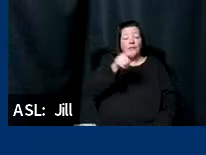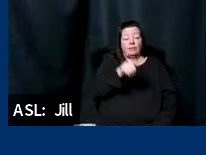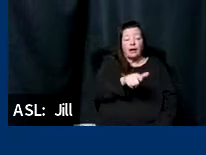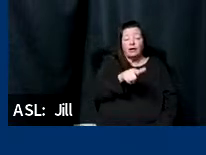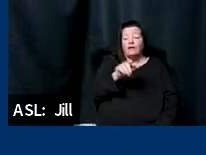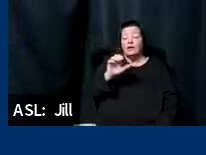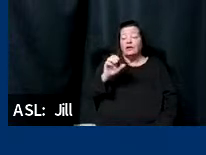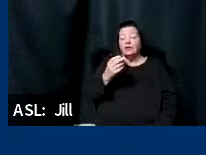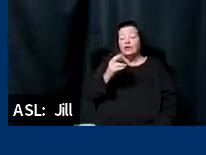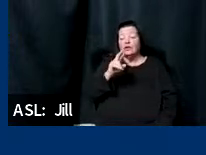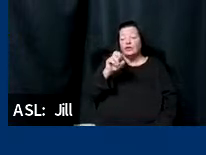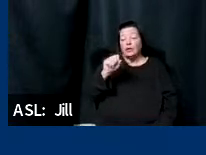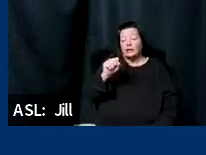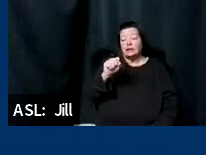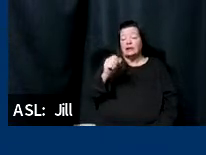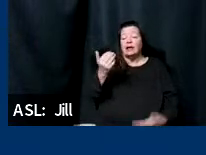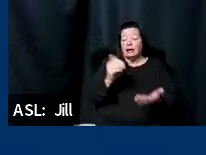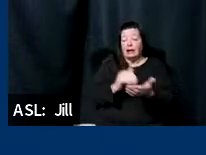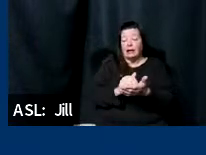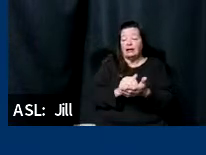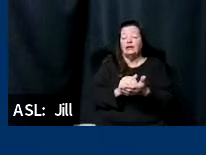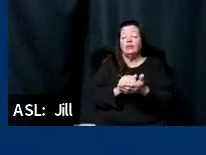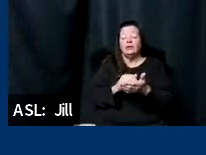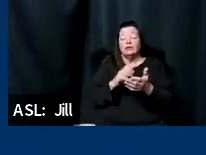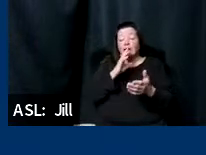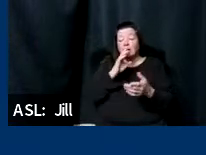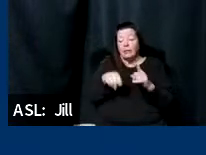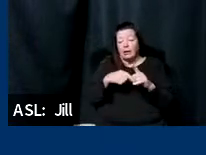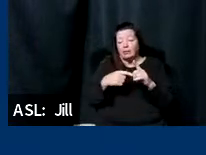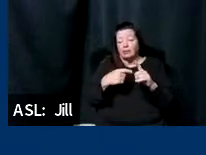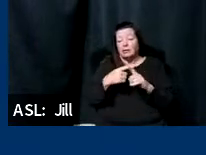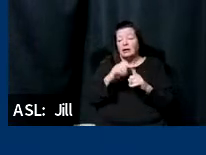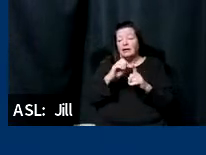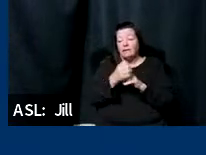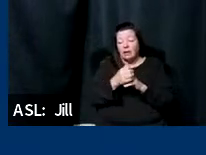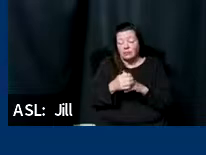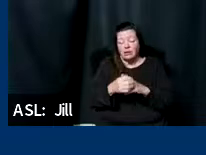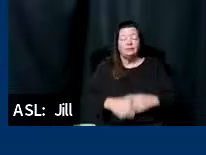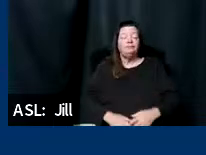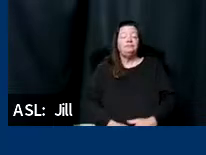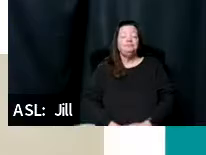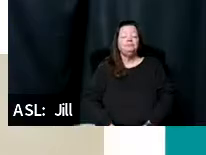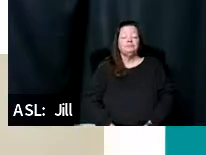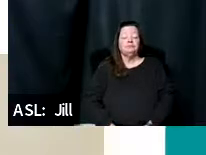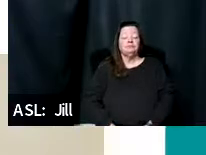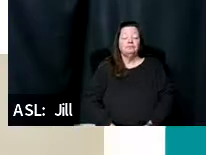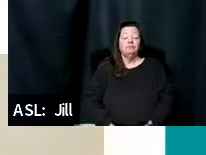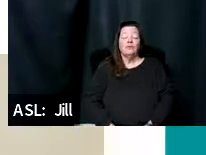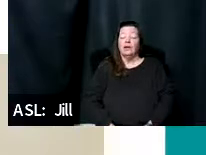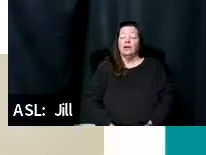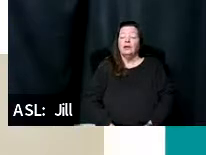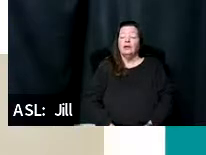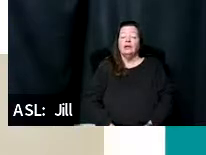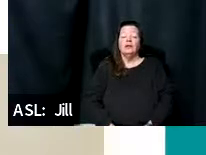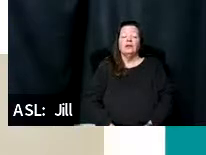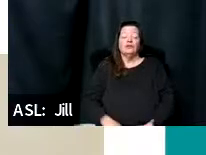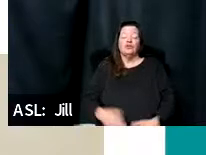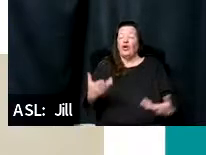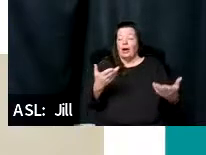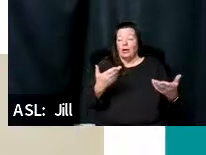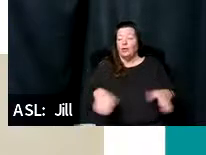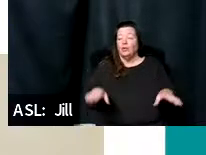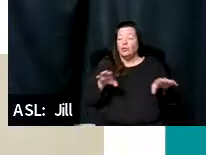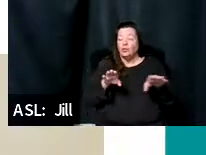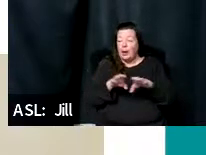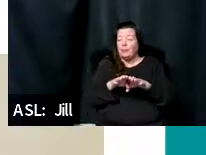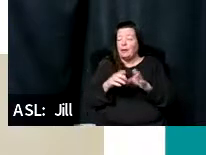Chris Regan, who will go through some additional environmental. Thanks, Frank. Appreciate it. Yeah, so I'm going to wrap up